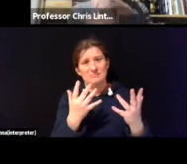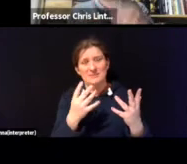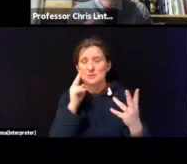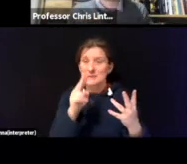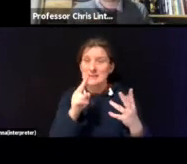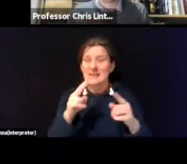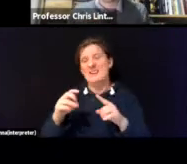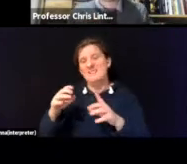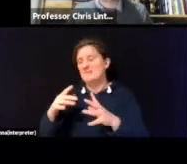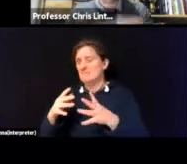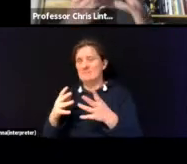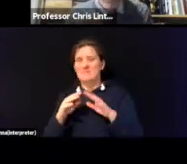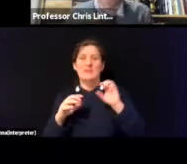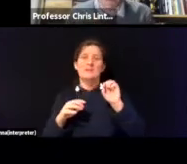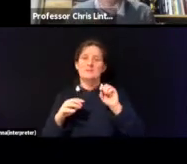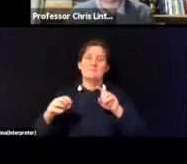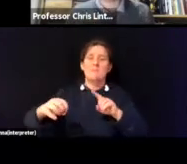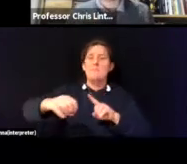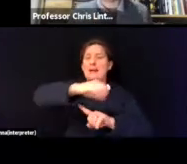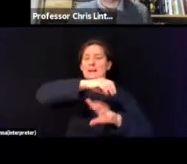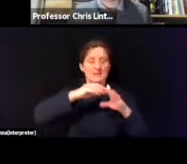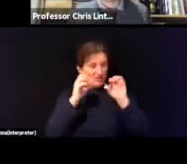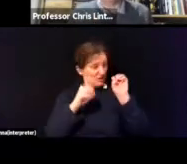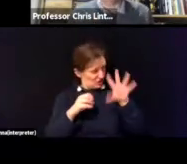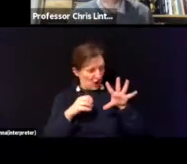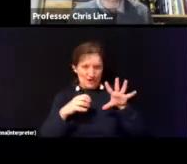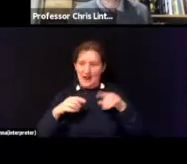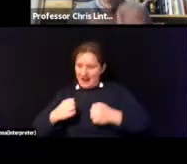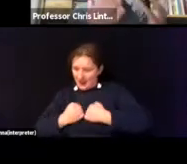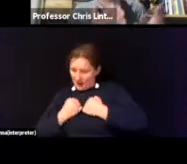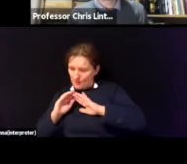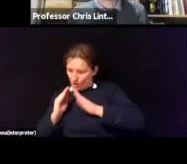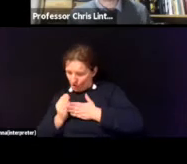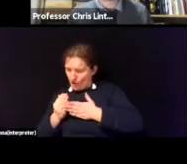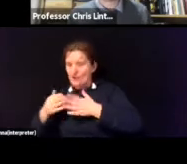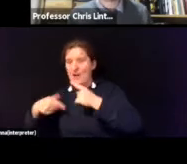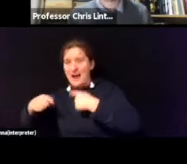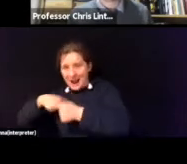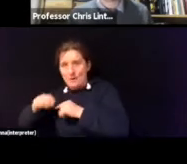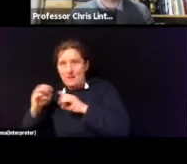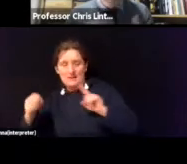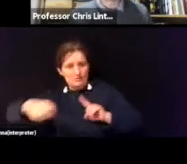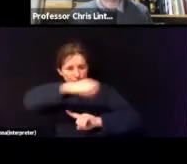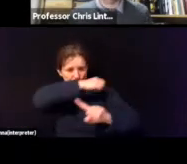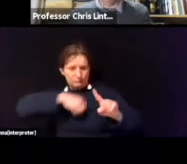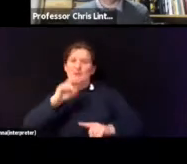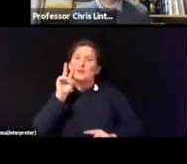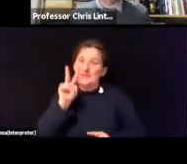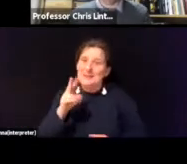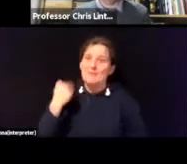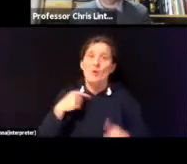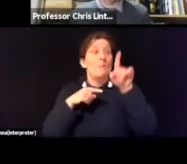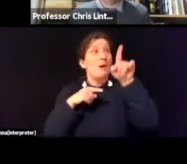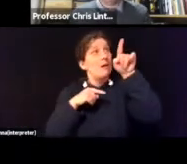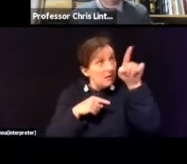planets going around their stars, our planets going around our sun. Well, this is the real thing. We get to watch solar systems